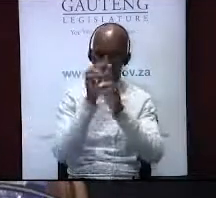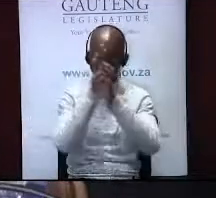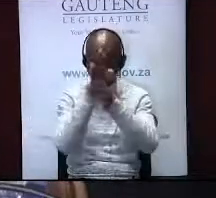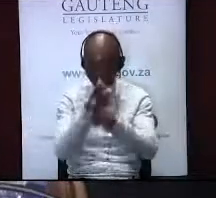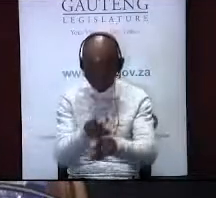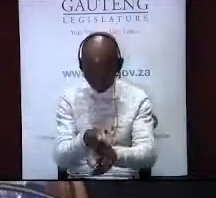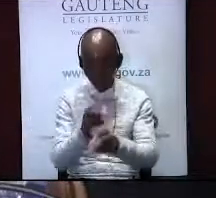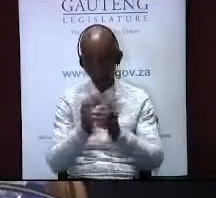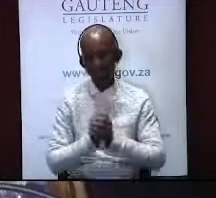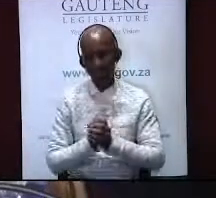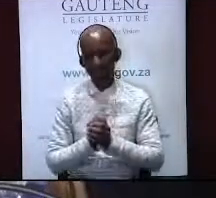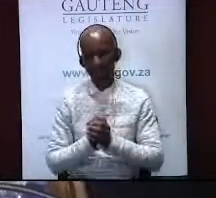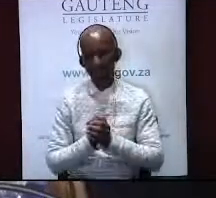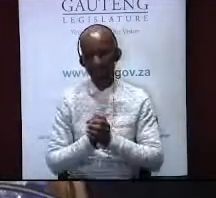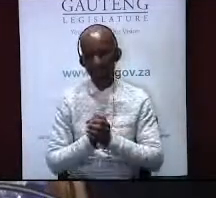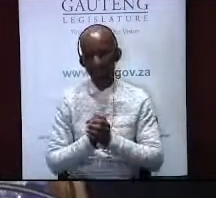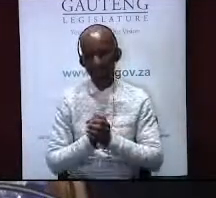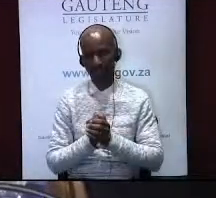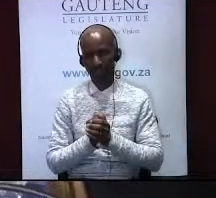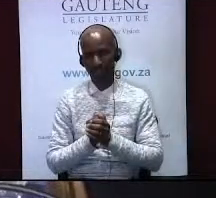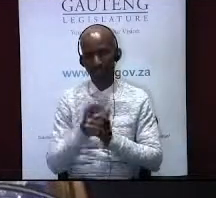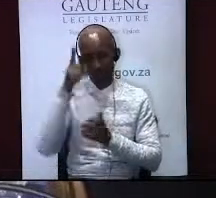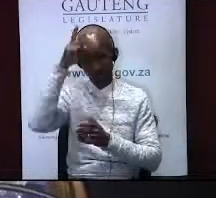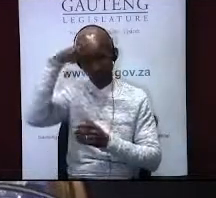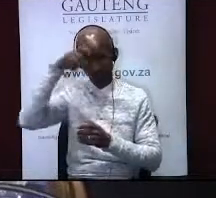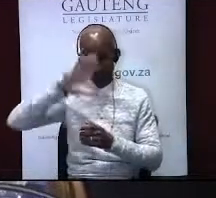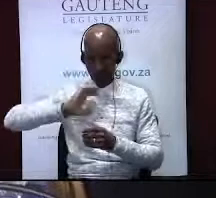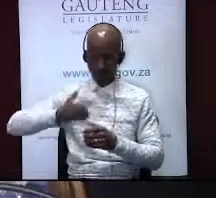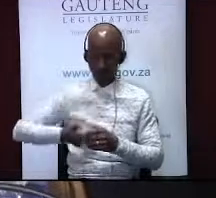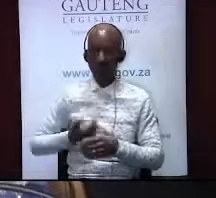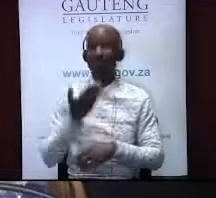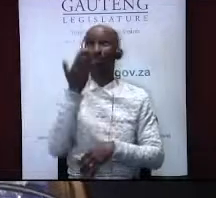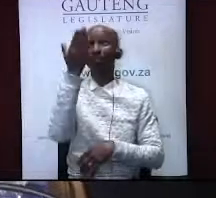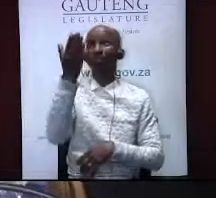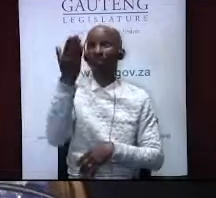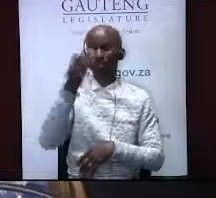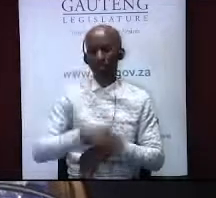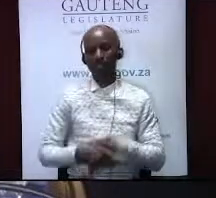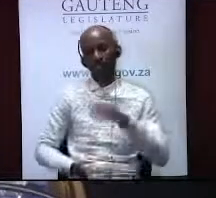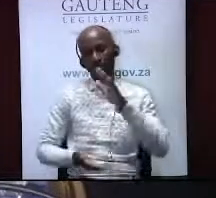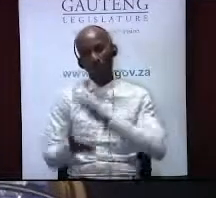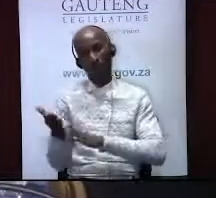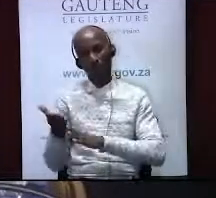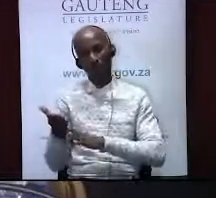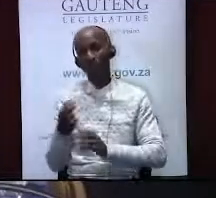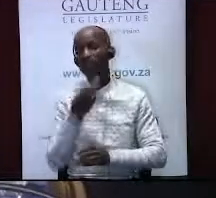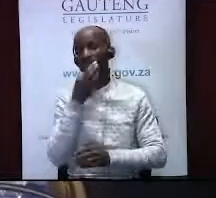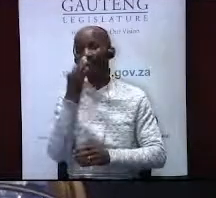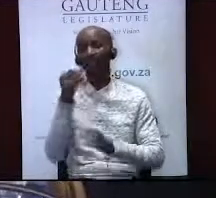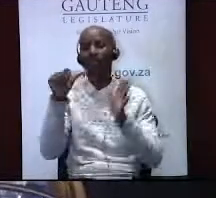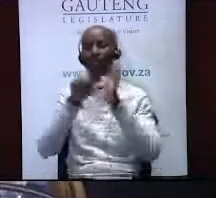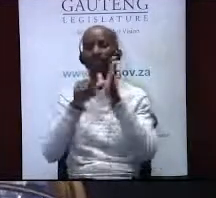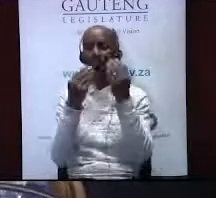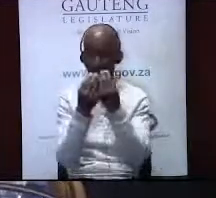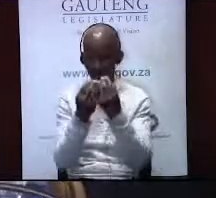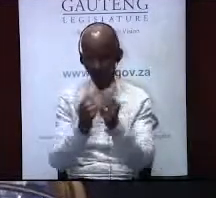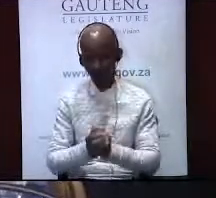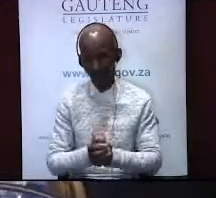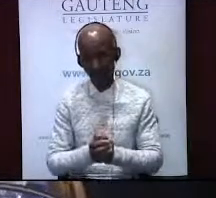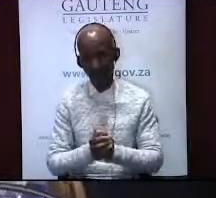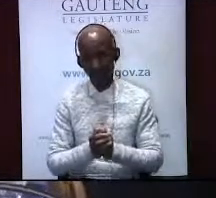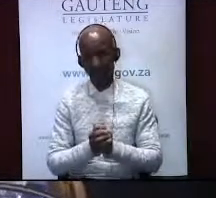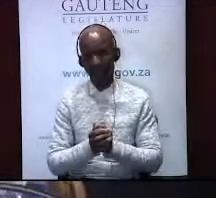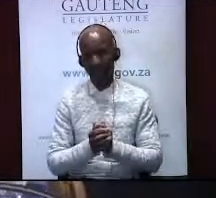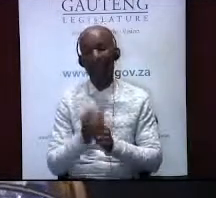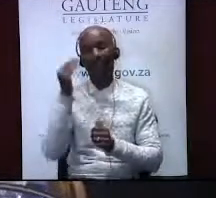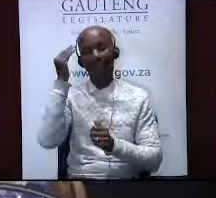dignity, being virtuous women of God. They went then stated their facts.